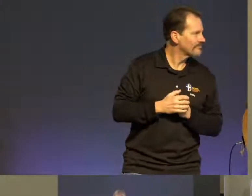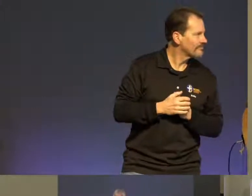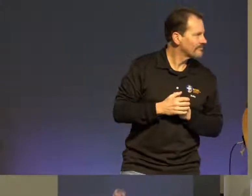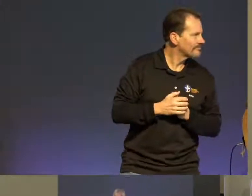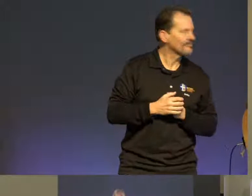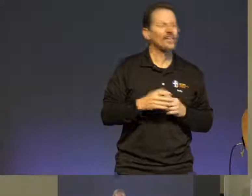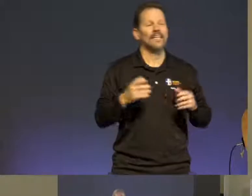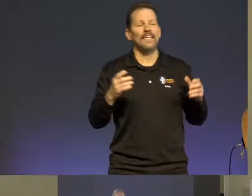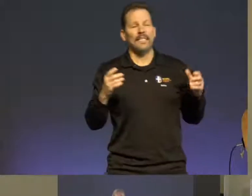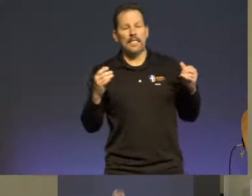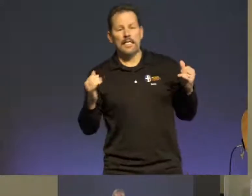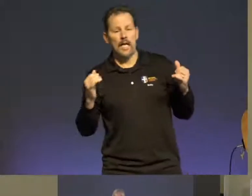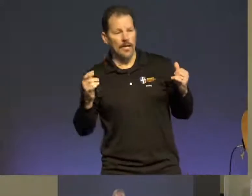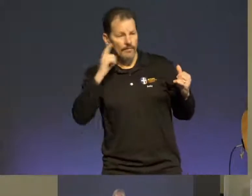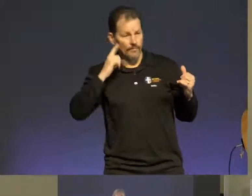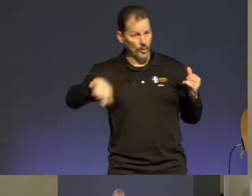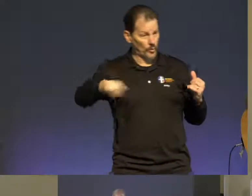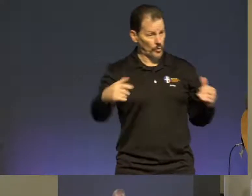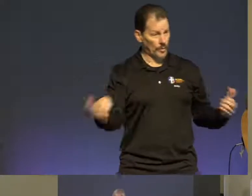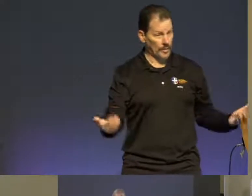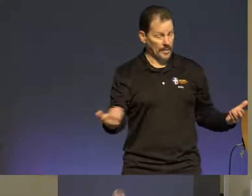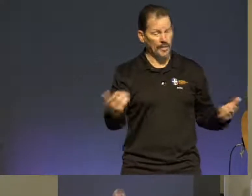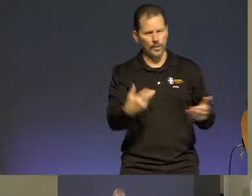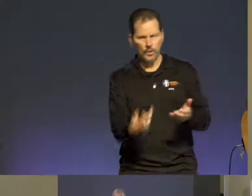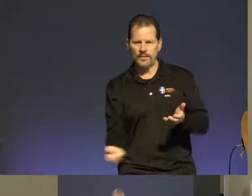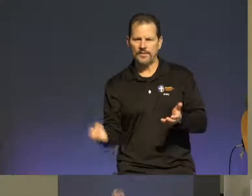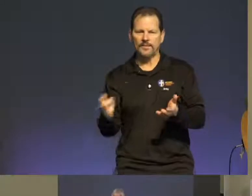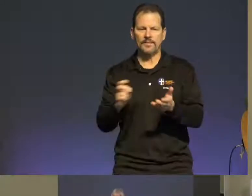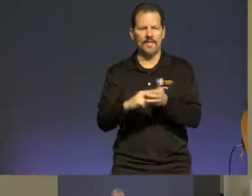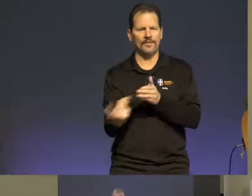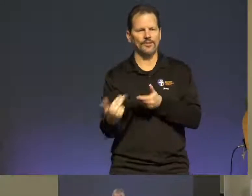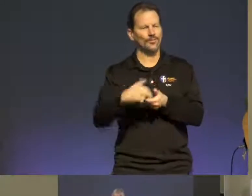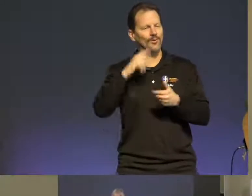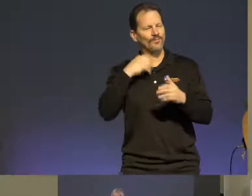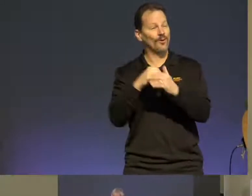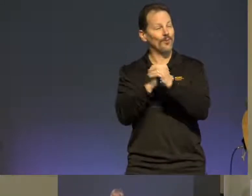all to stand and worship. Even if you're at home, you can stand and worship with us.